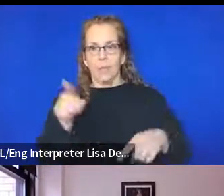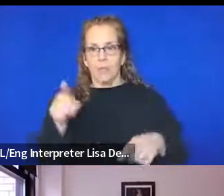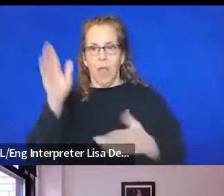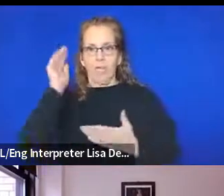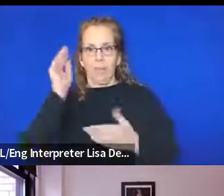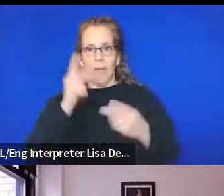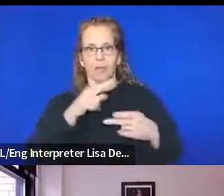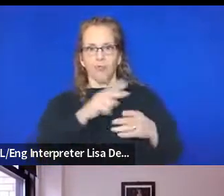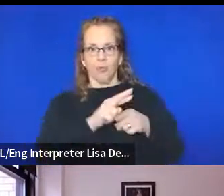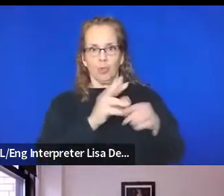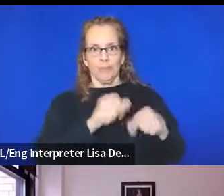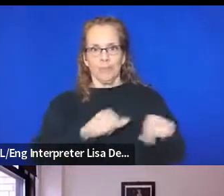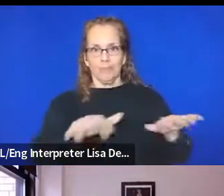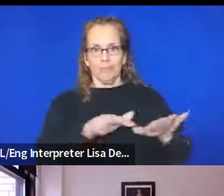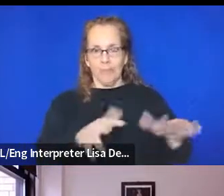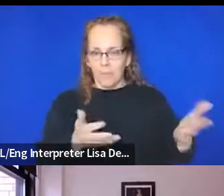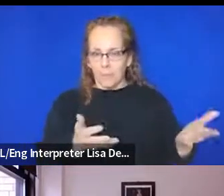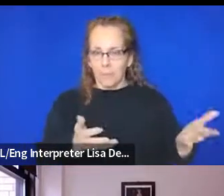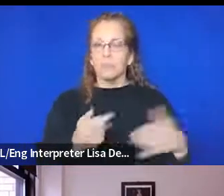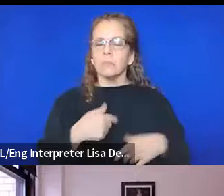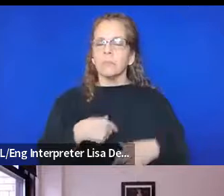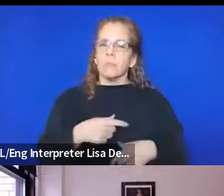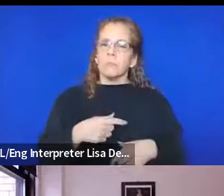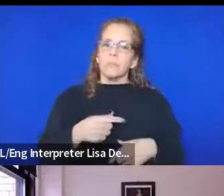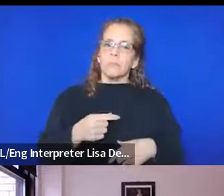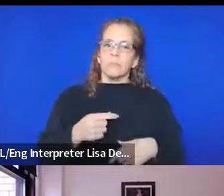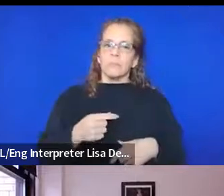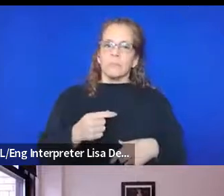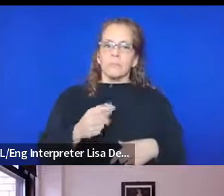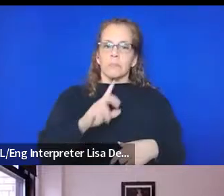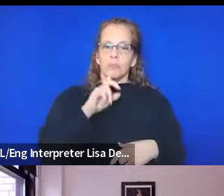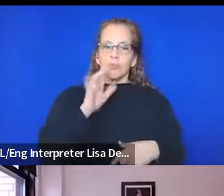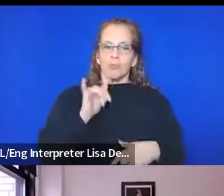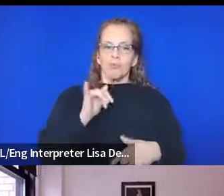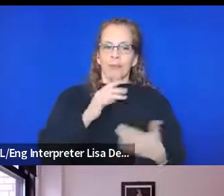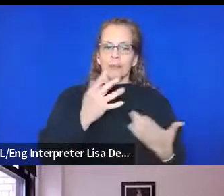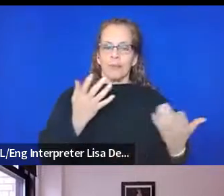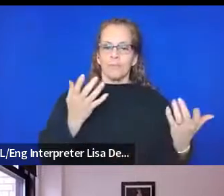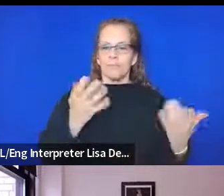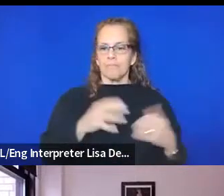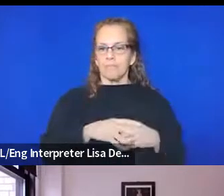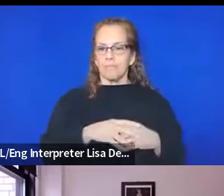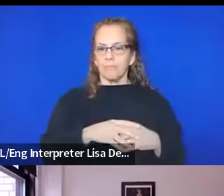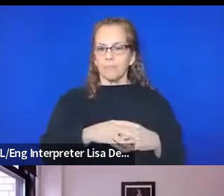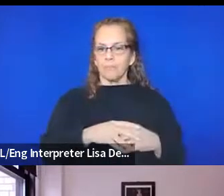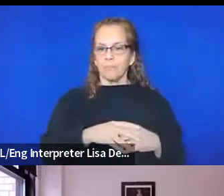think it's about like the way people,